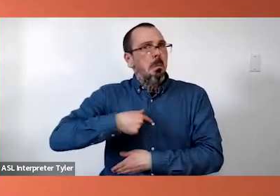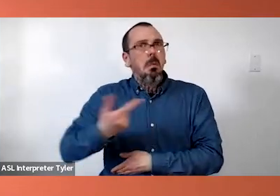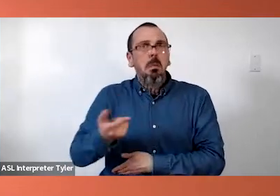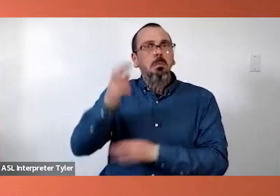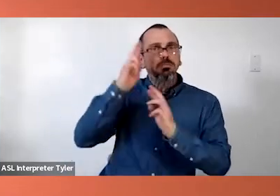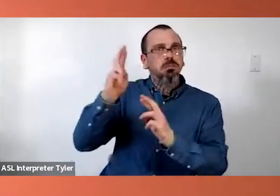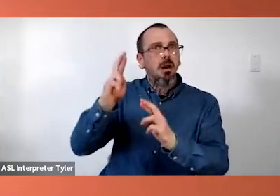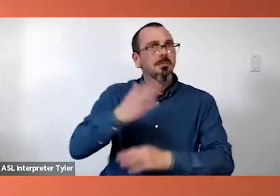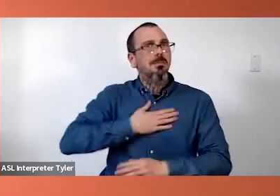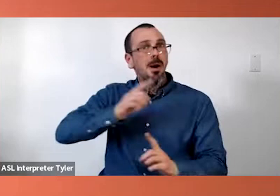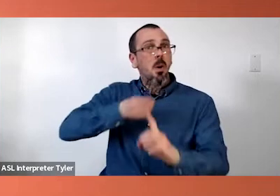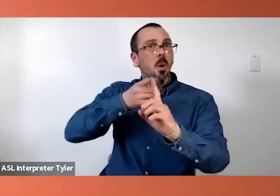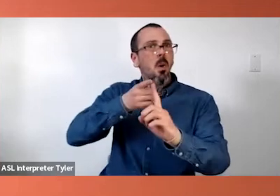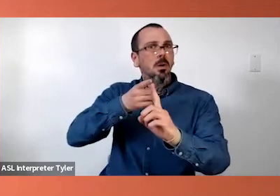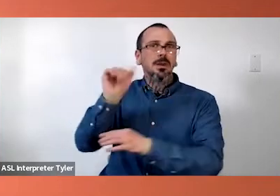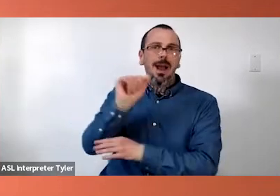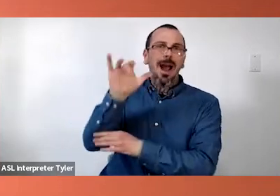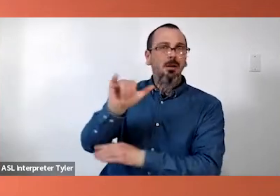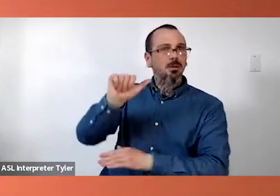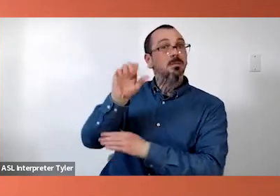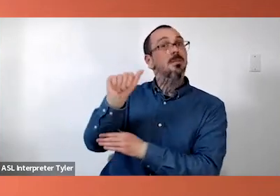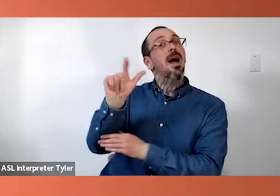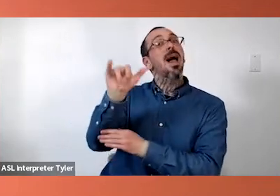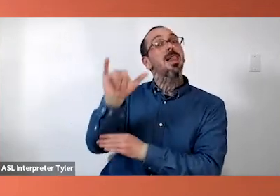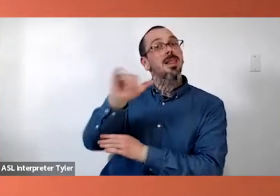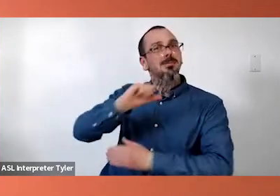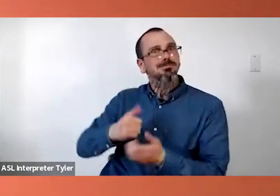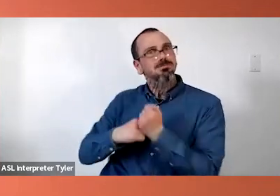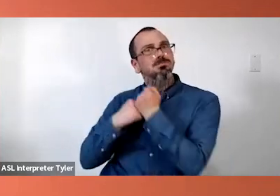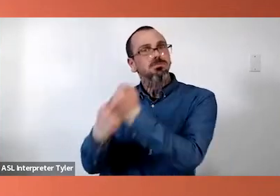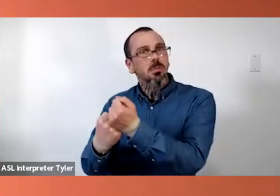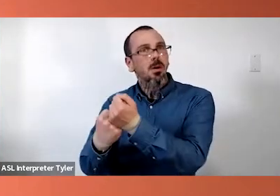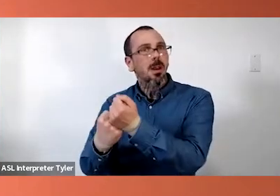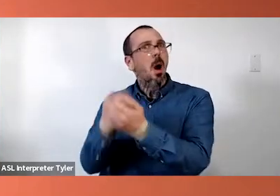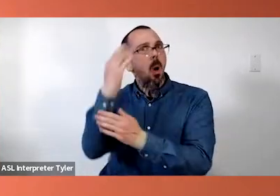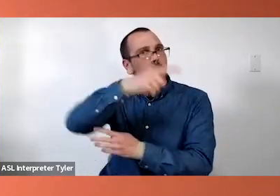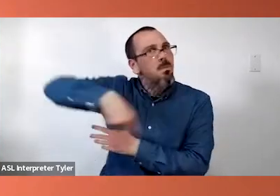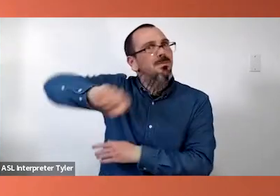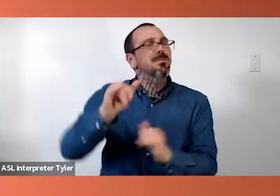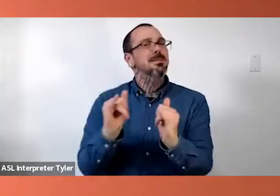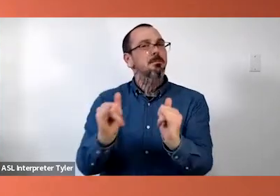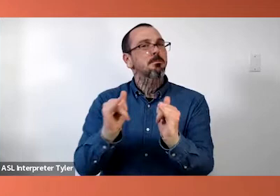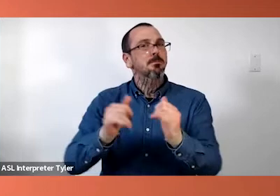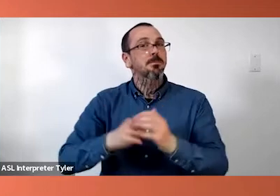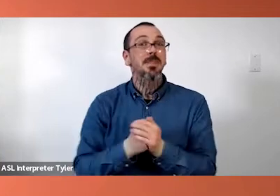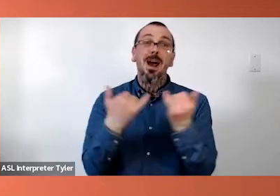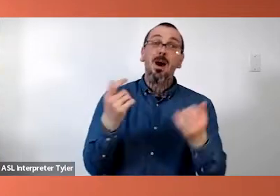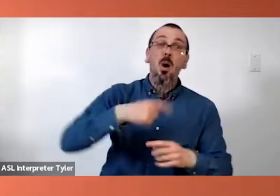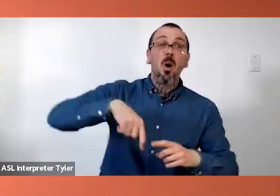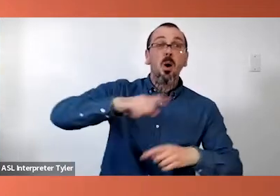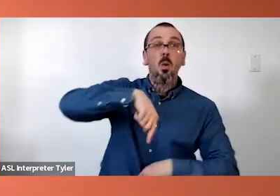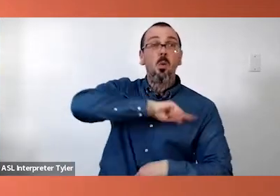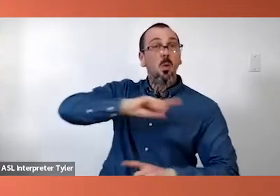do the same. We all play a role in shaping a better world. So now I'd like to introduce everyone, starting with